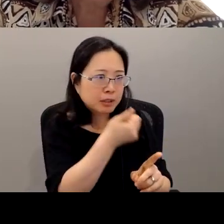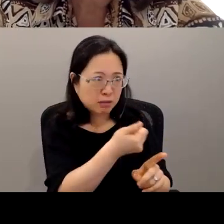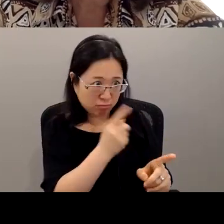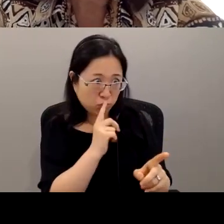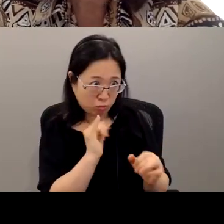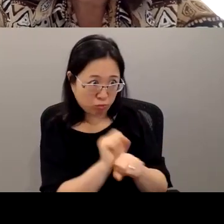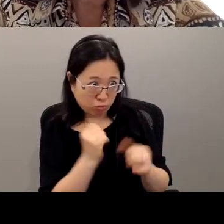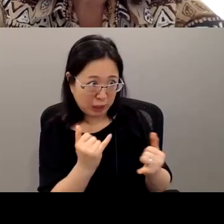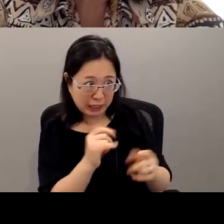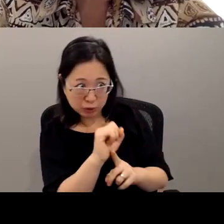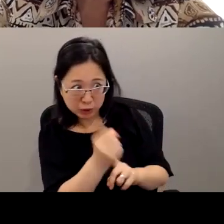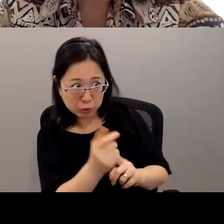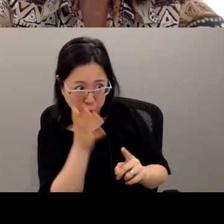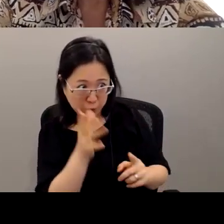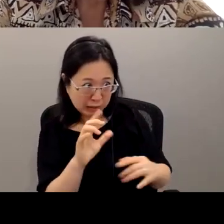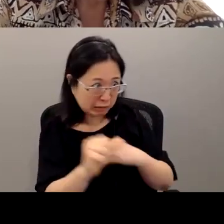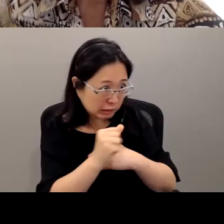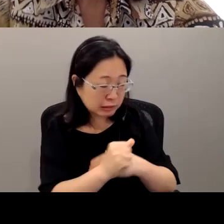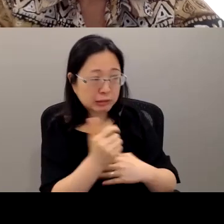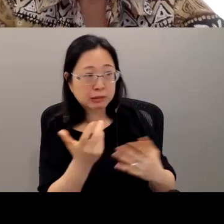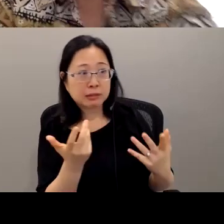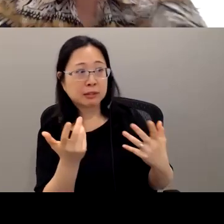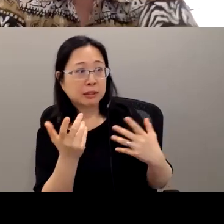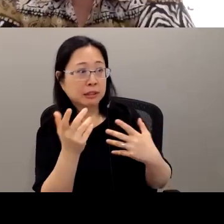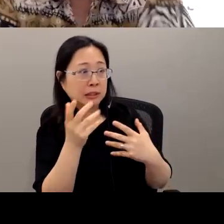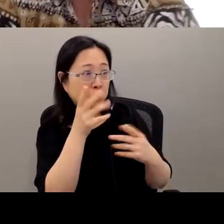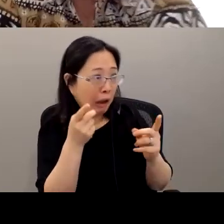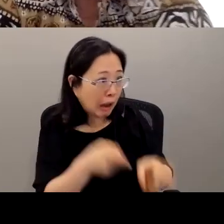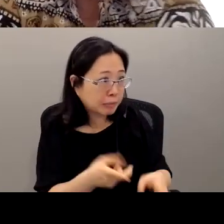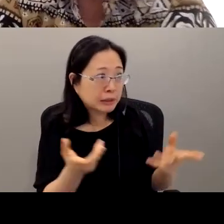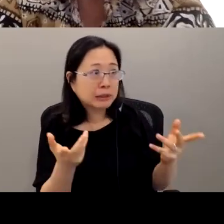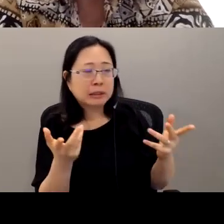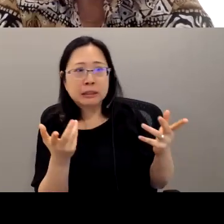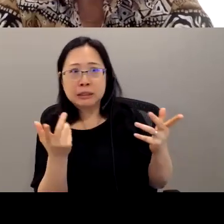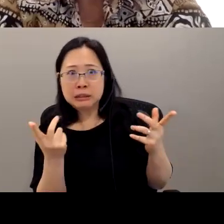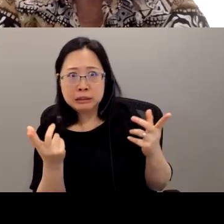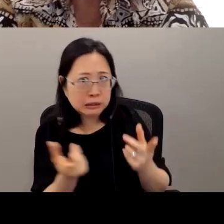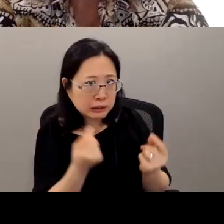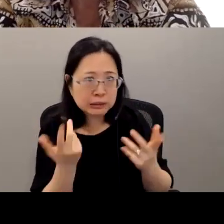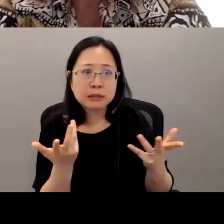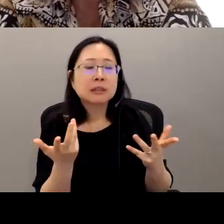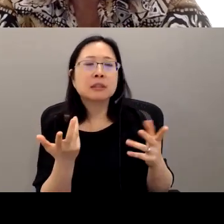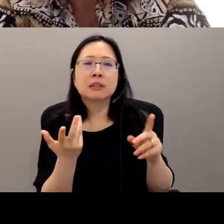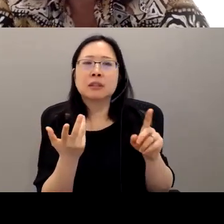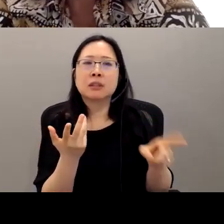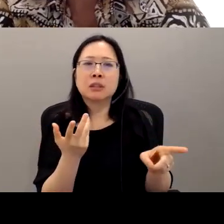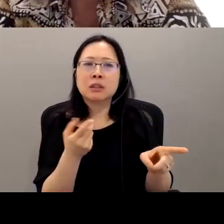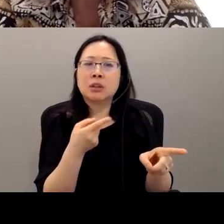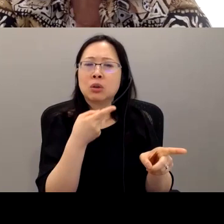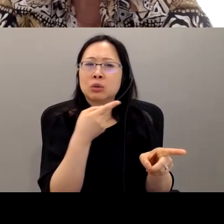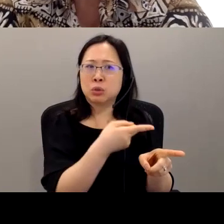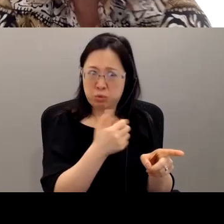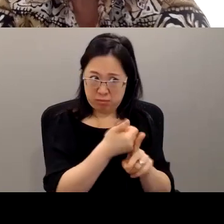in danger? If so, you know, do they feel comfortable with contacting the police